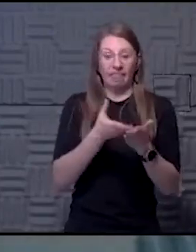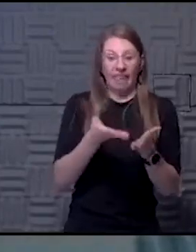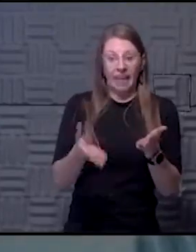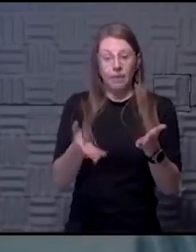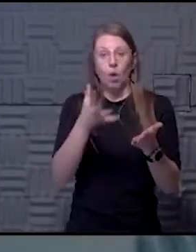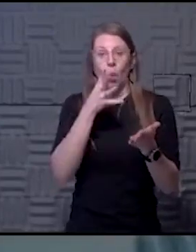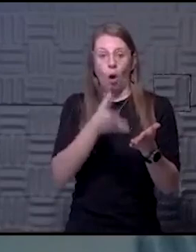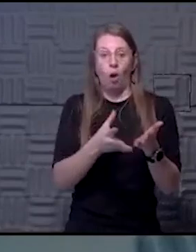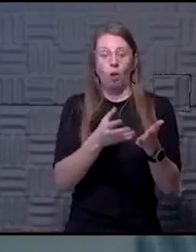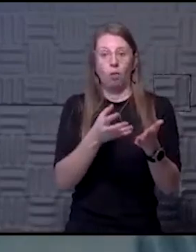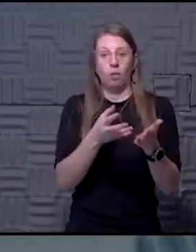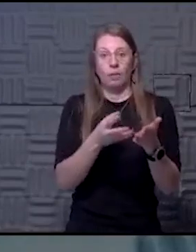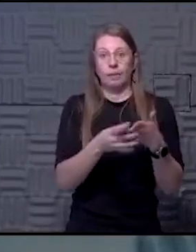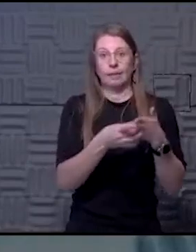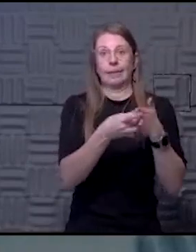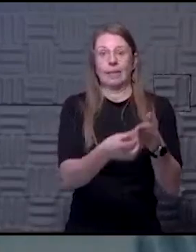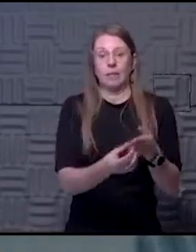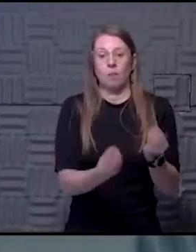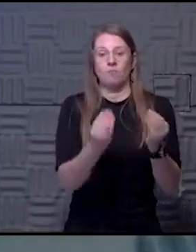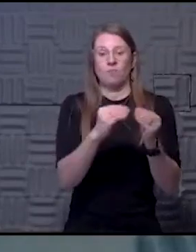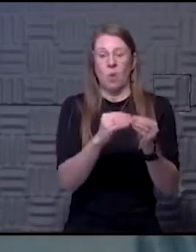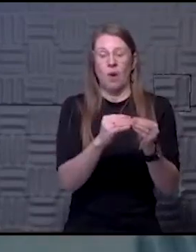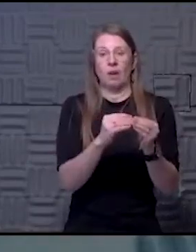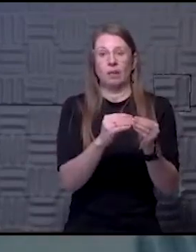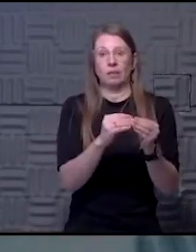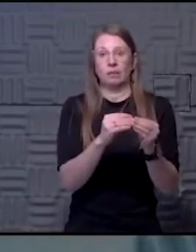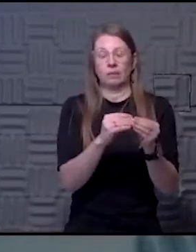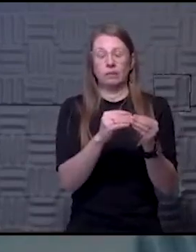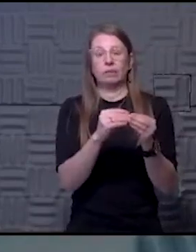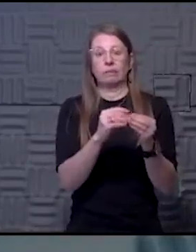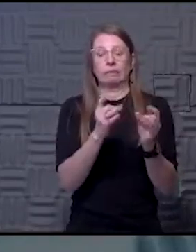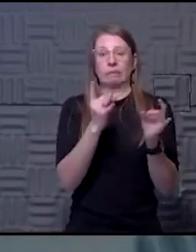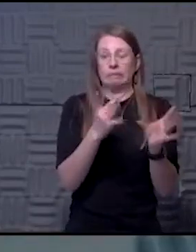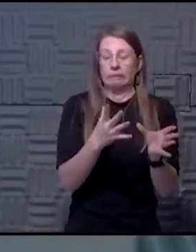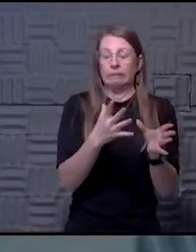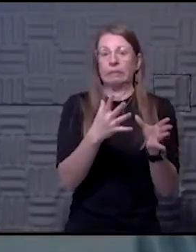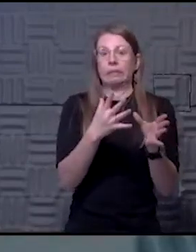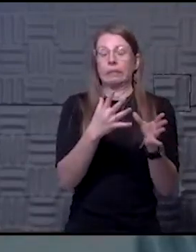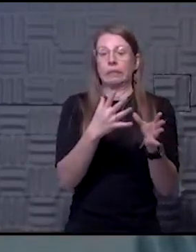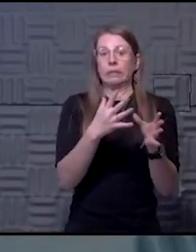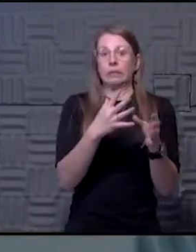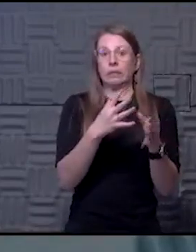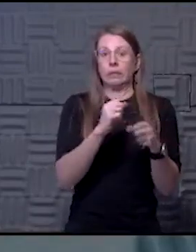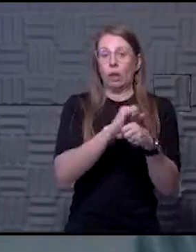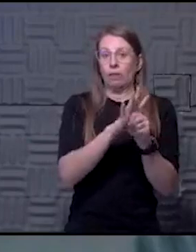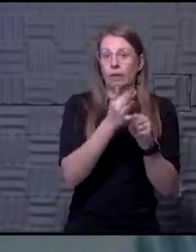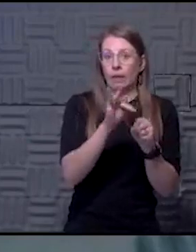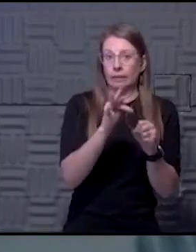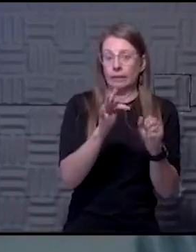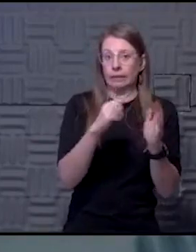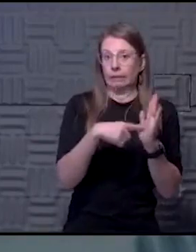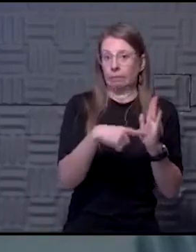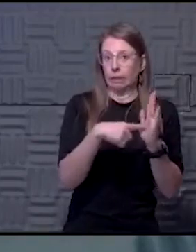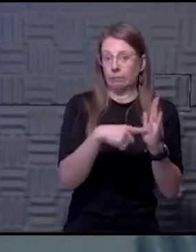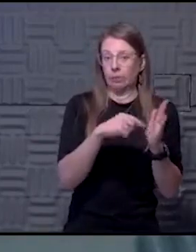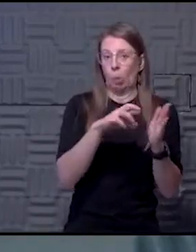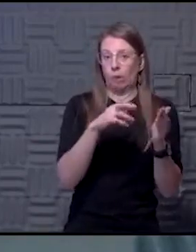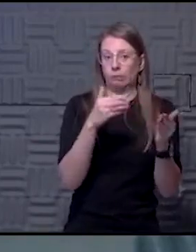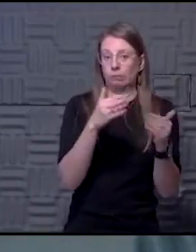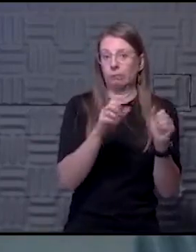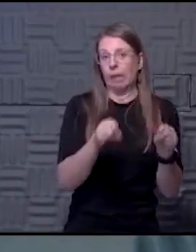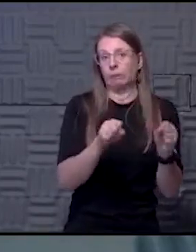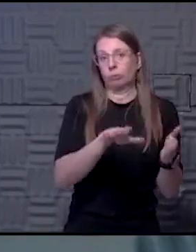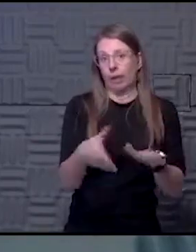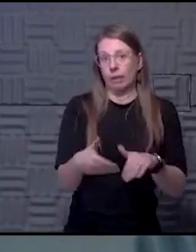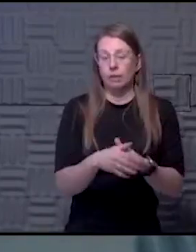will lead to harsher outcomes from COVID-19. And that's been a big part of our medical strategy along the way. And